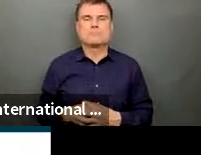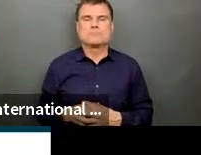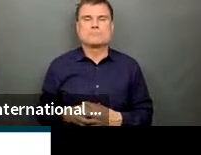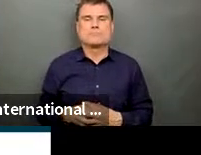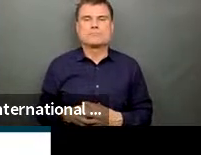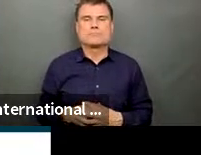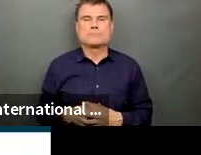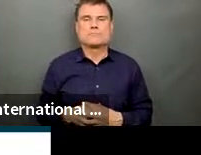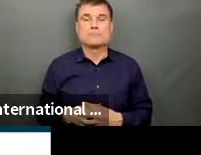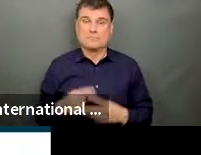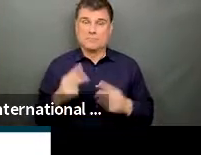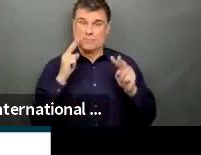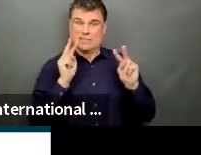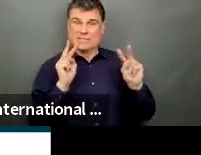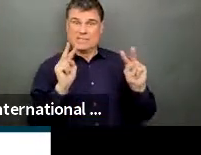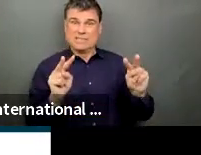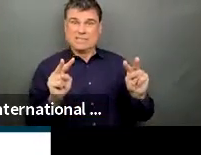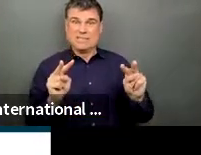has